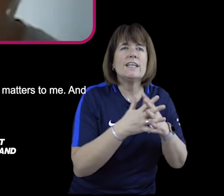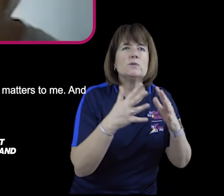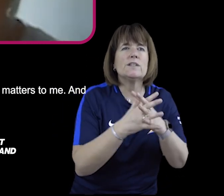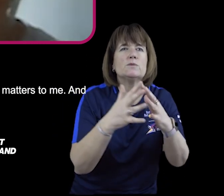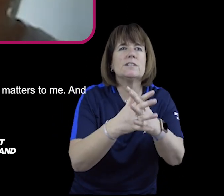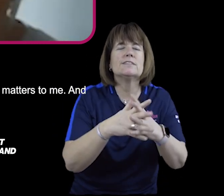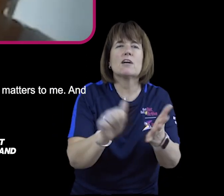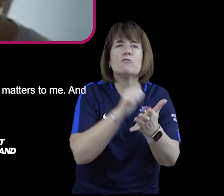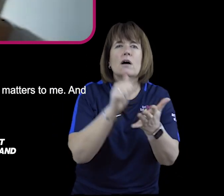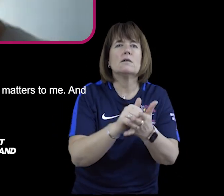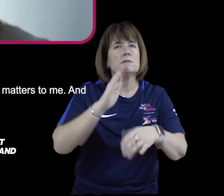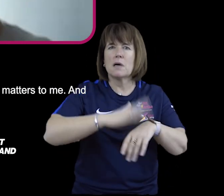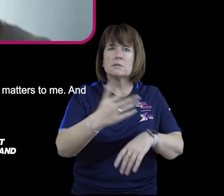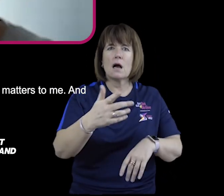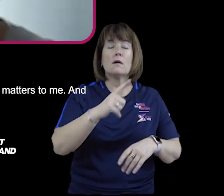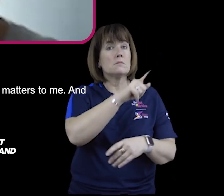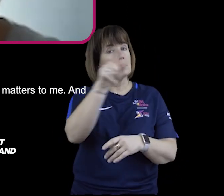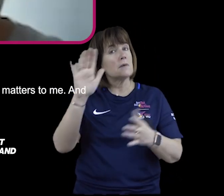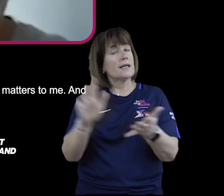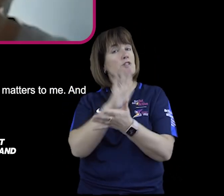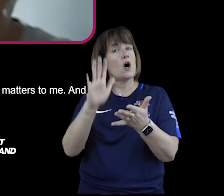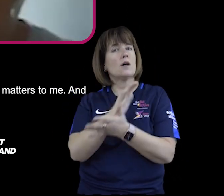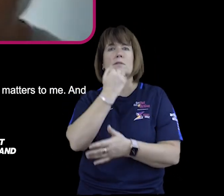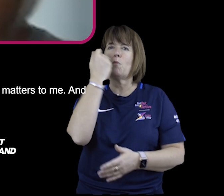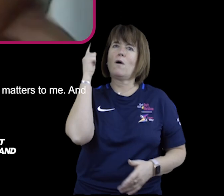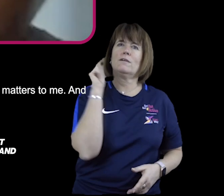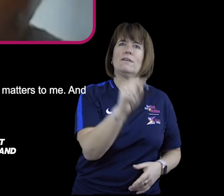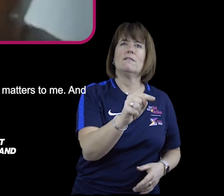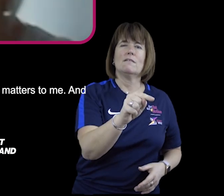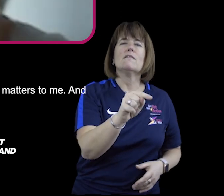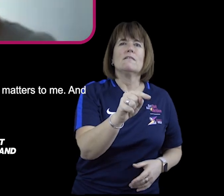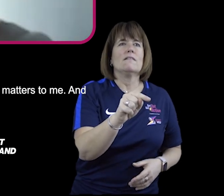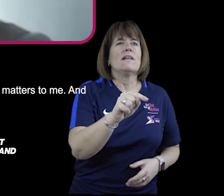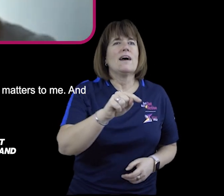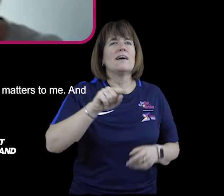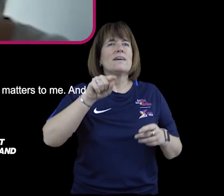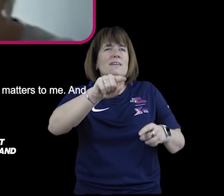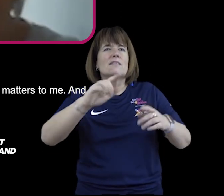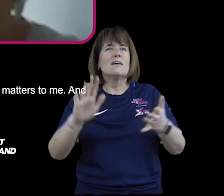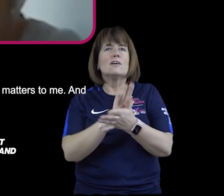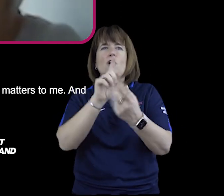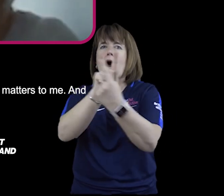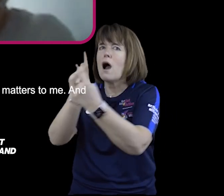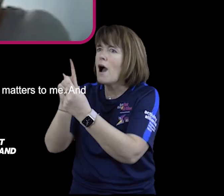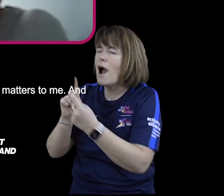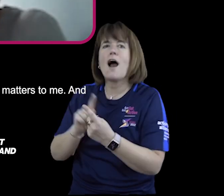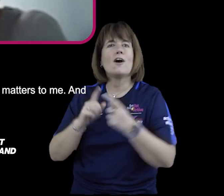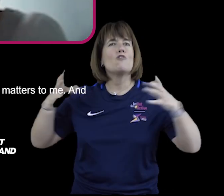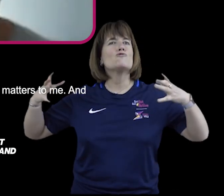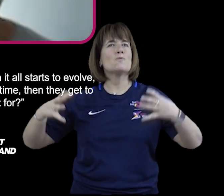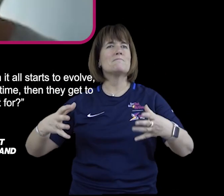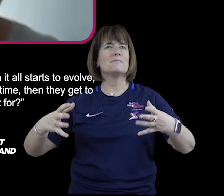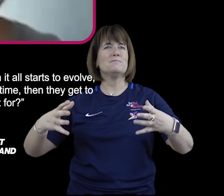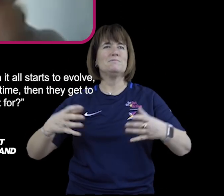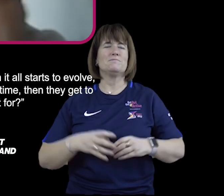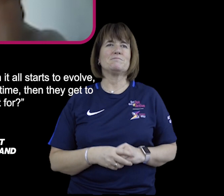It doesn't matter, but they're enjoying it. That's what matters to me, and they're enjoying meeting other people. It all comes in a group. I